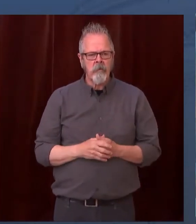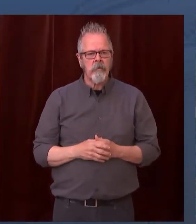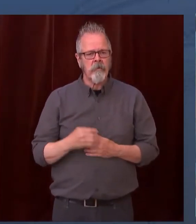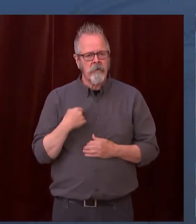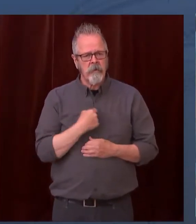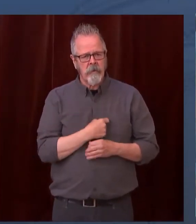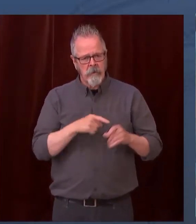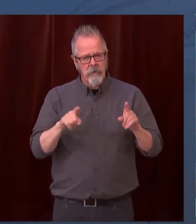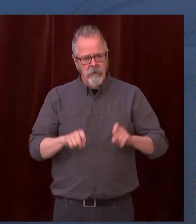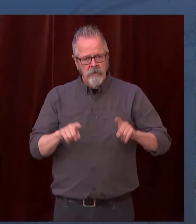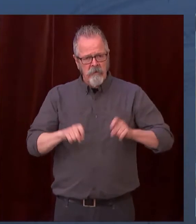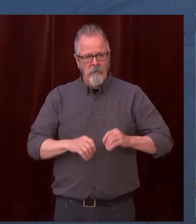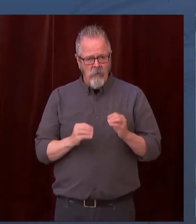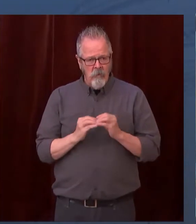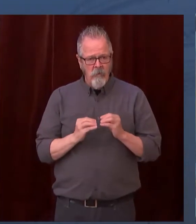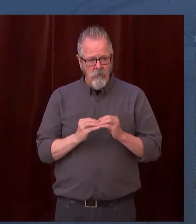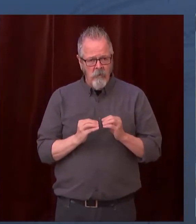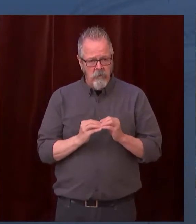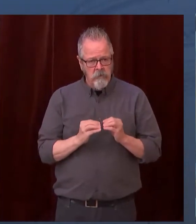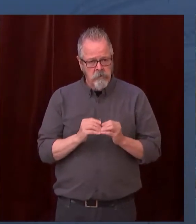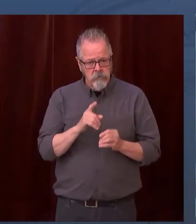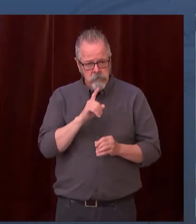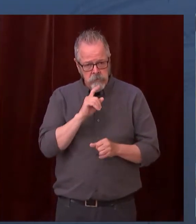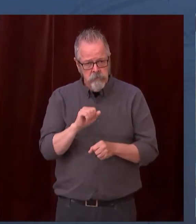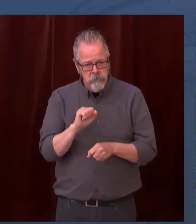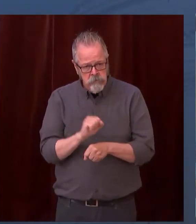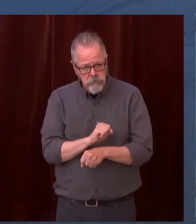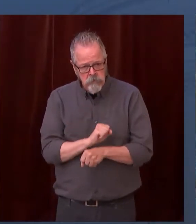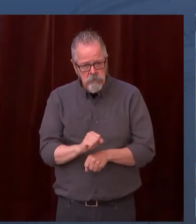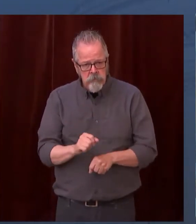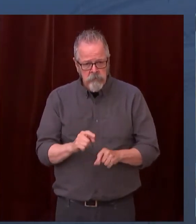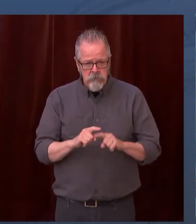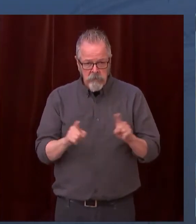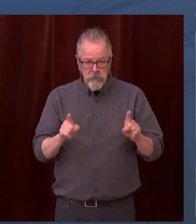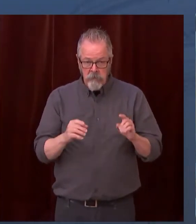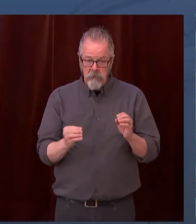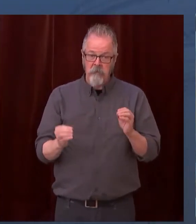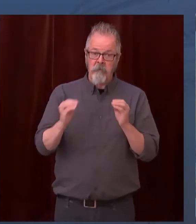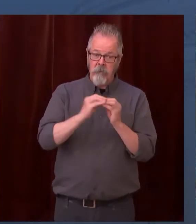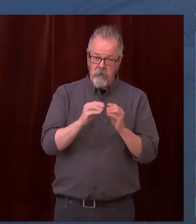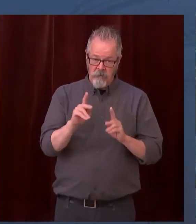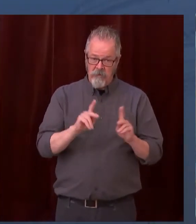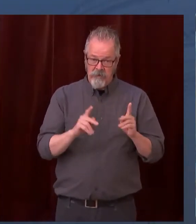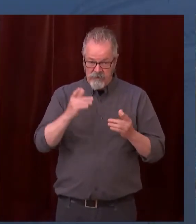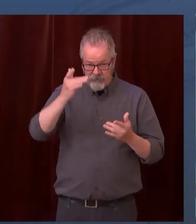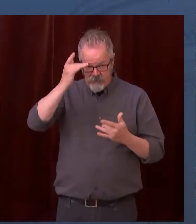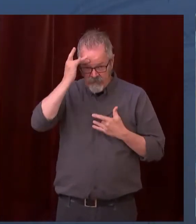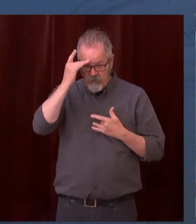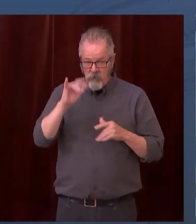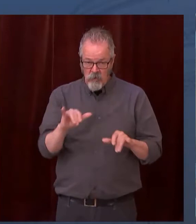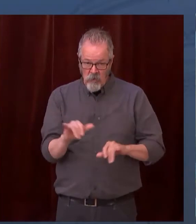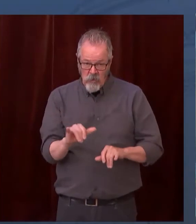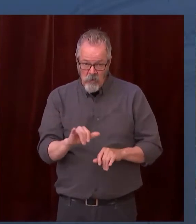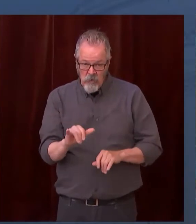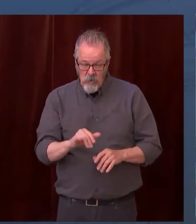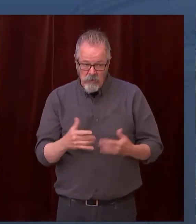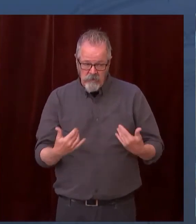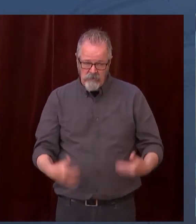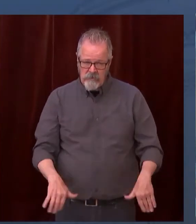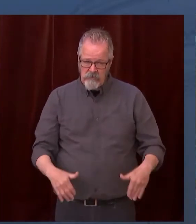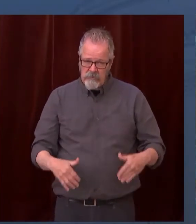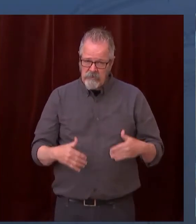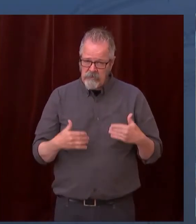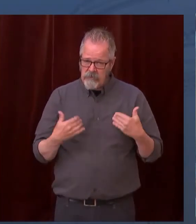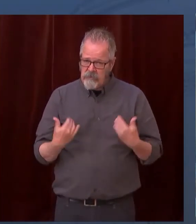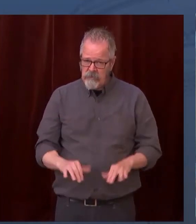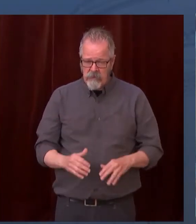true increase in COVID-19 activity is occurring throughout the state. First, the proportion of positive tests is